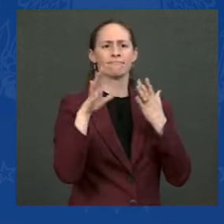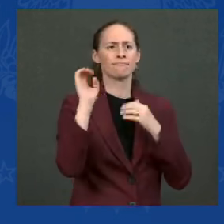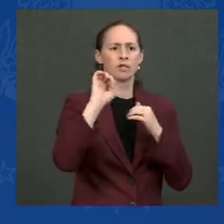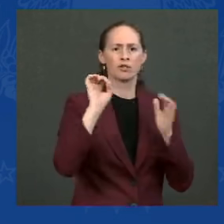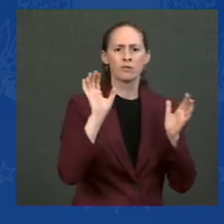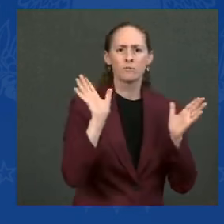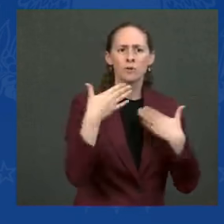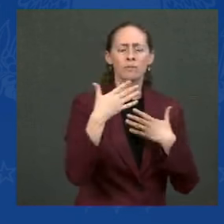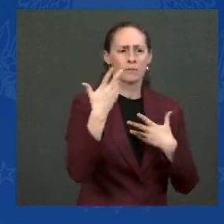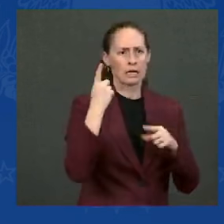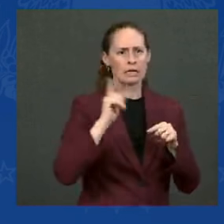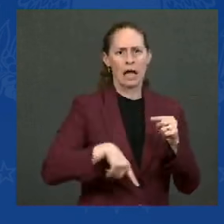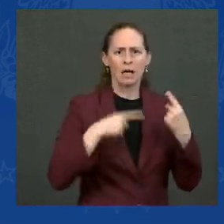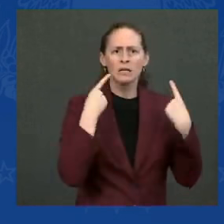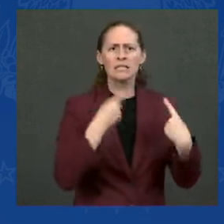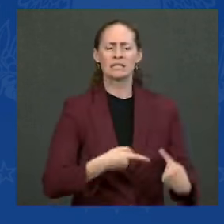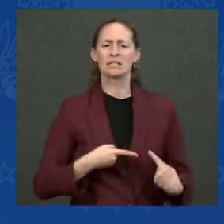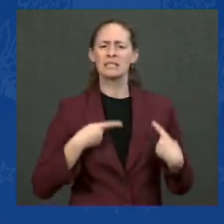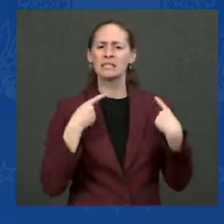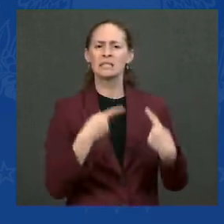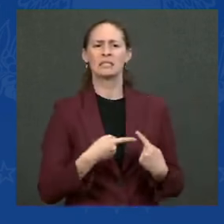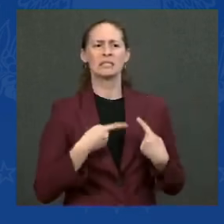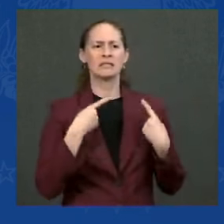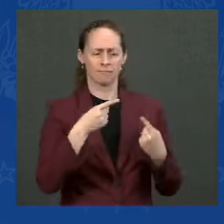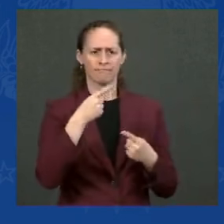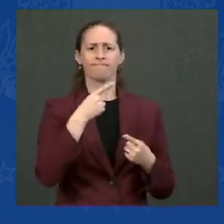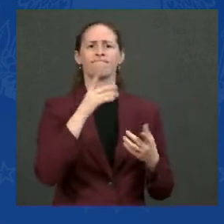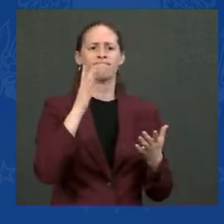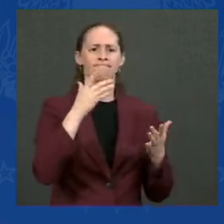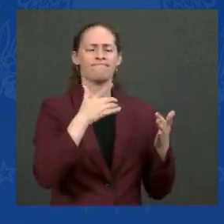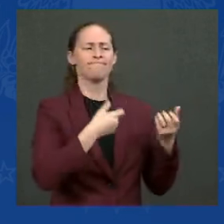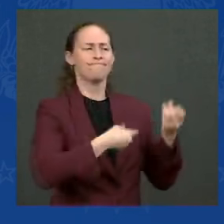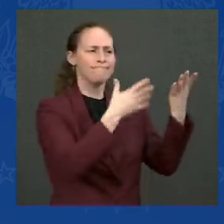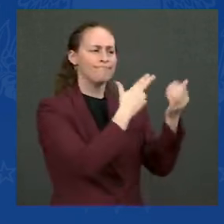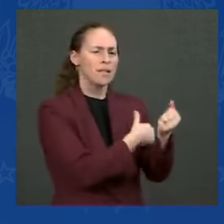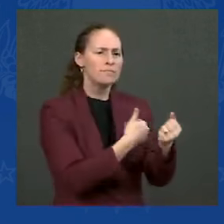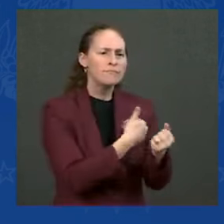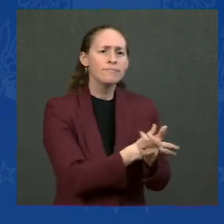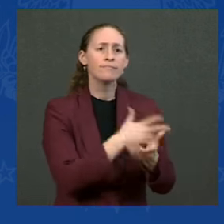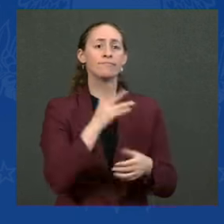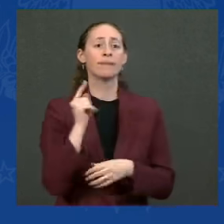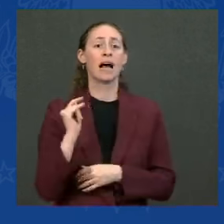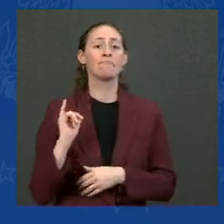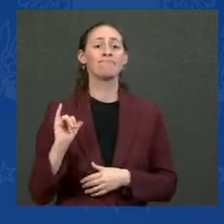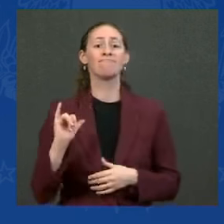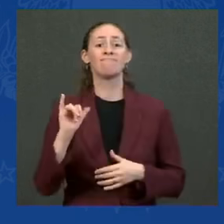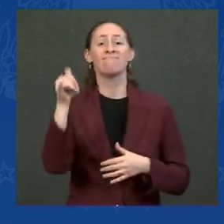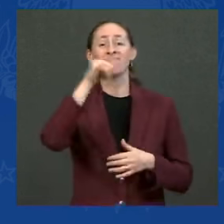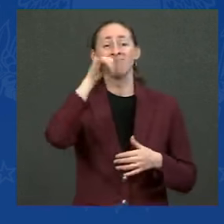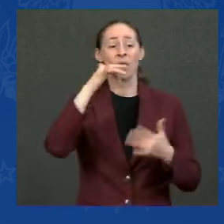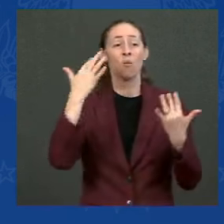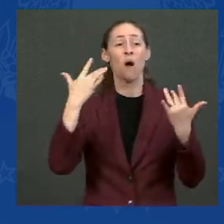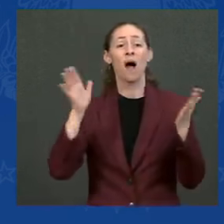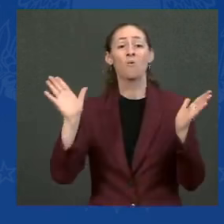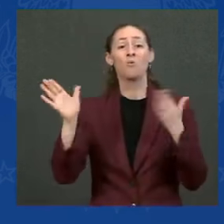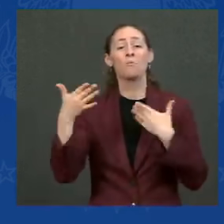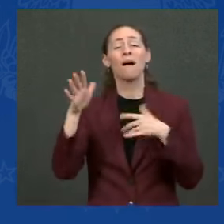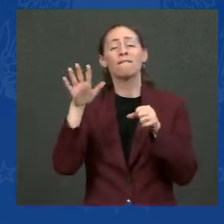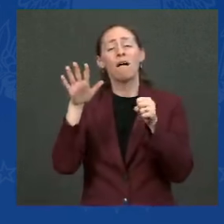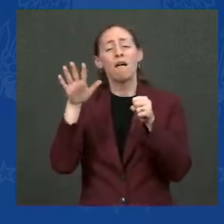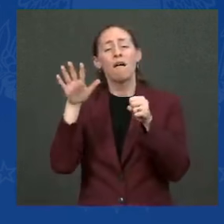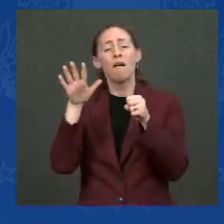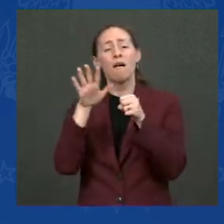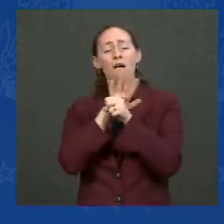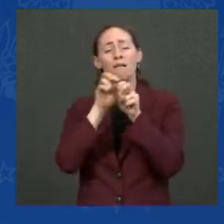breath. And they got her into the hospital, but the waiting room was so crowded, things were so backed